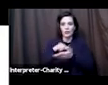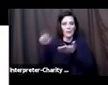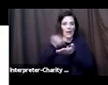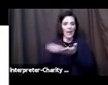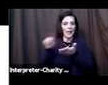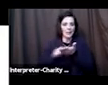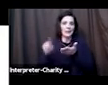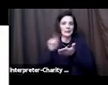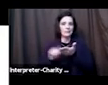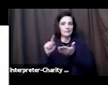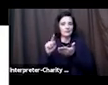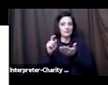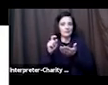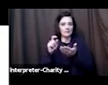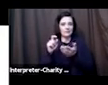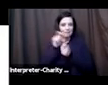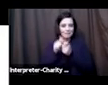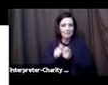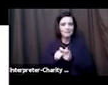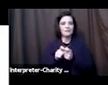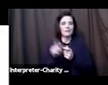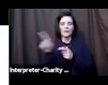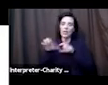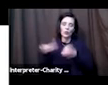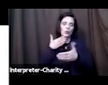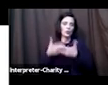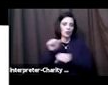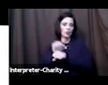terms. And they do a nice job over at PATF.